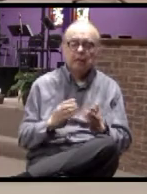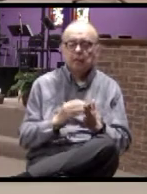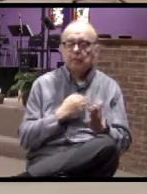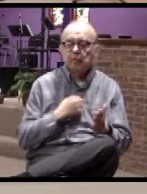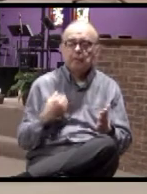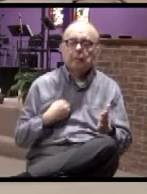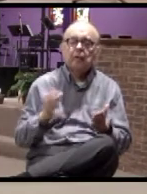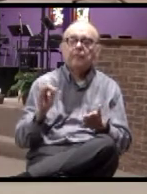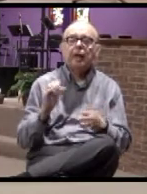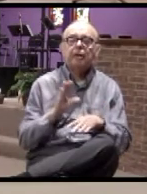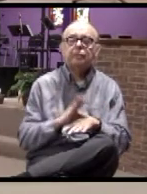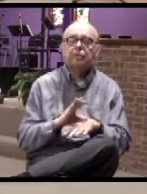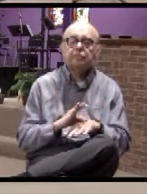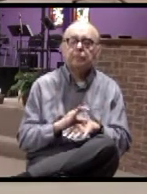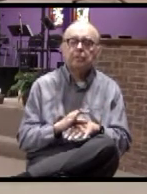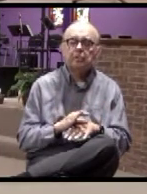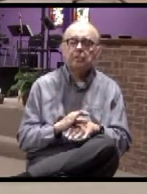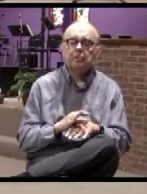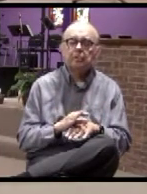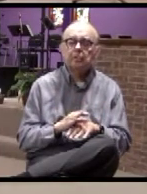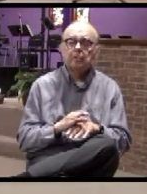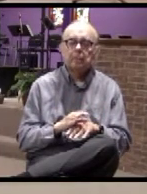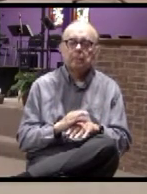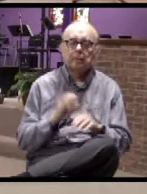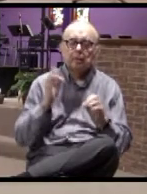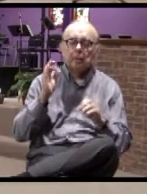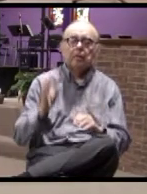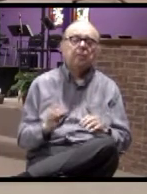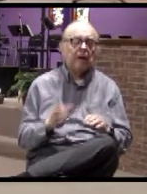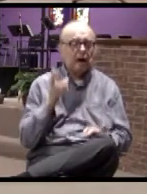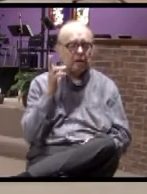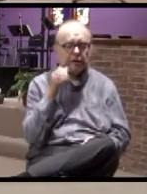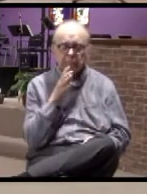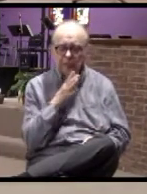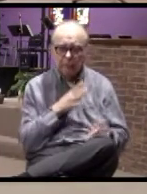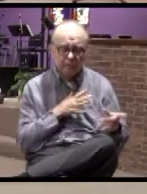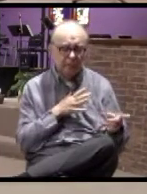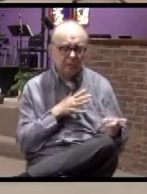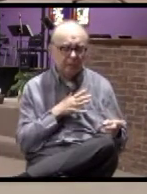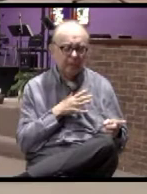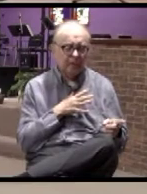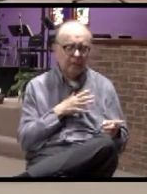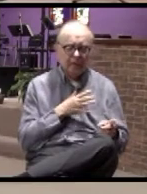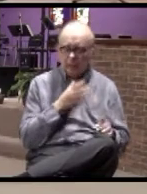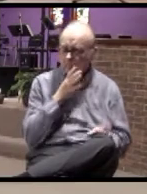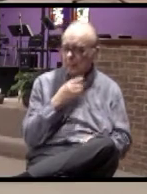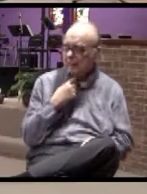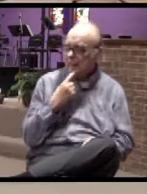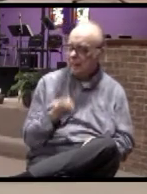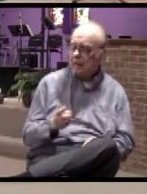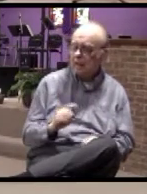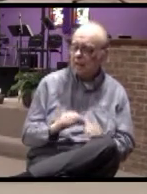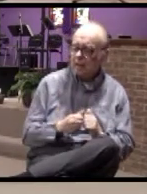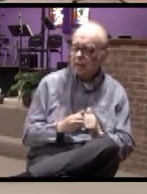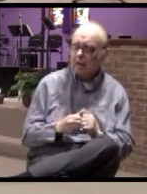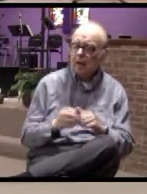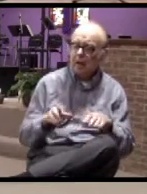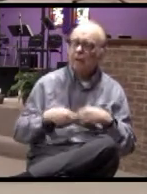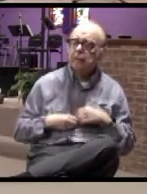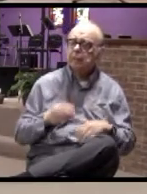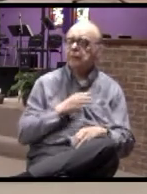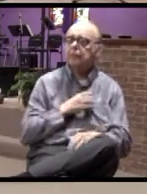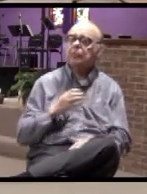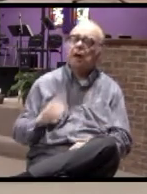that congregation. So the preacher listened to her as she said how she had accepted